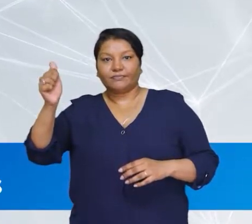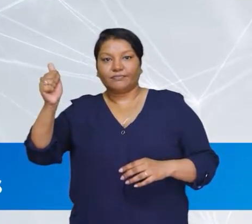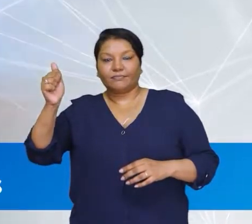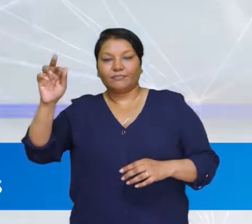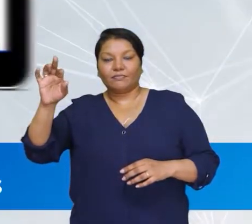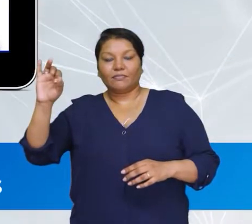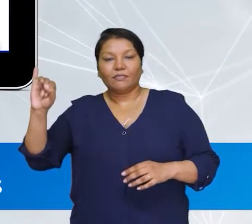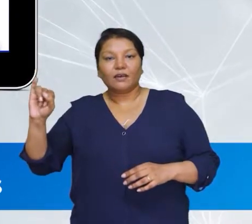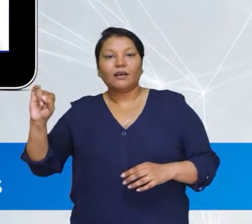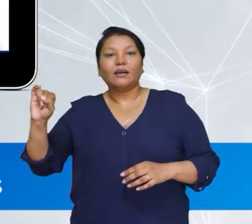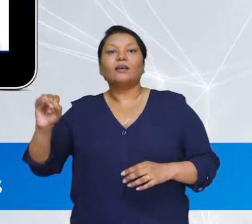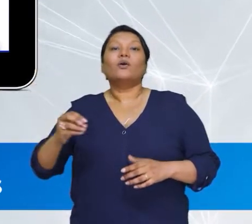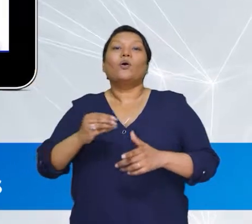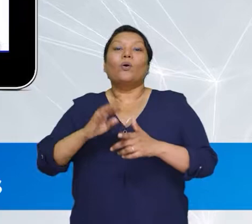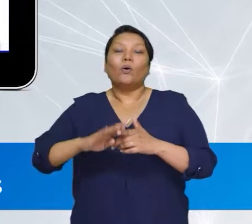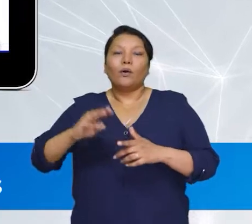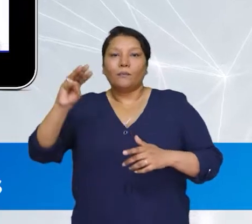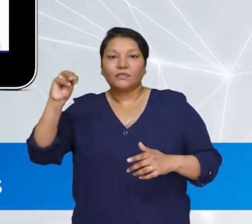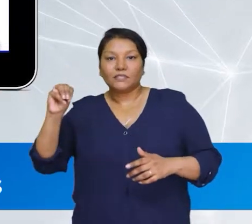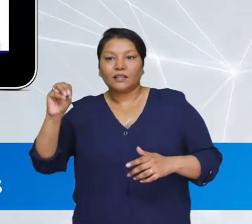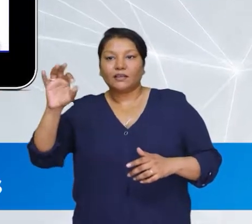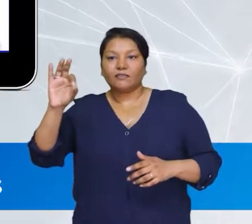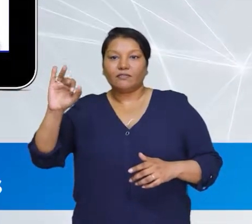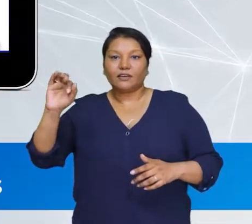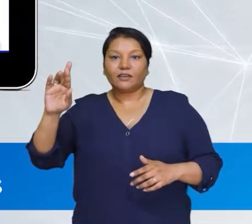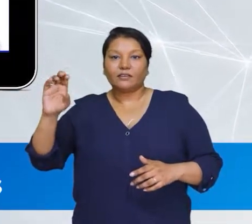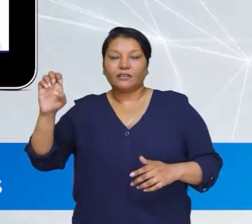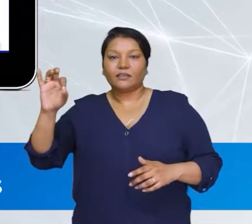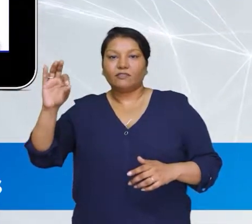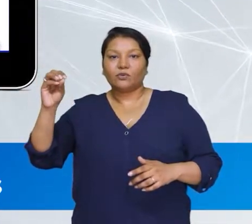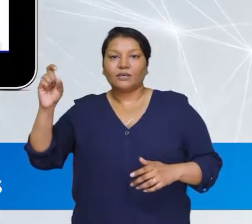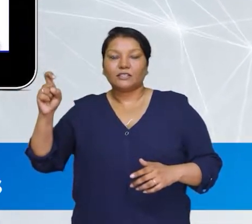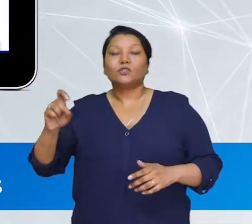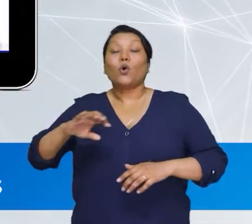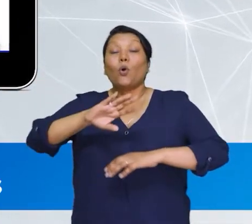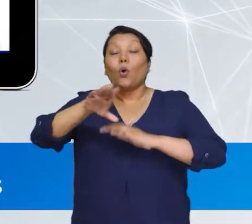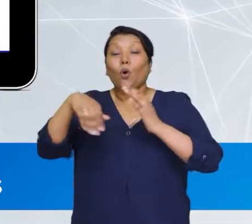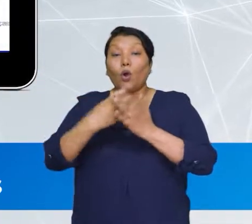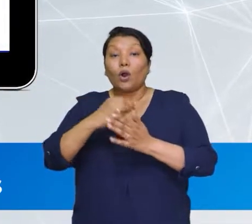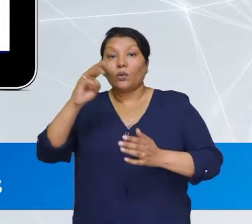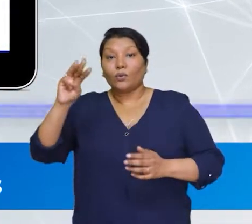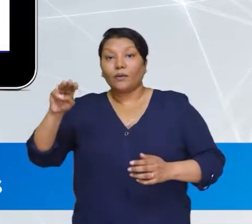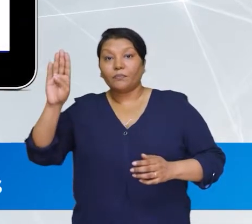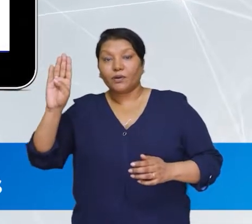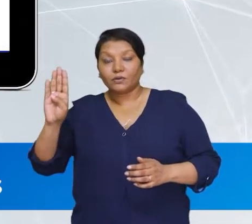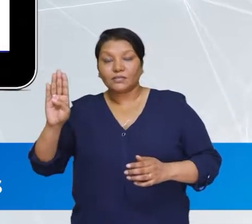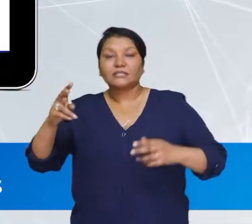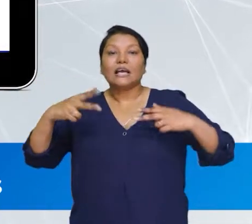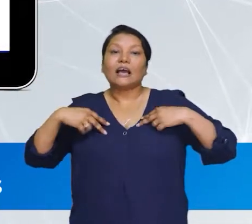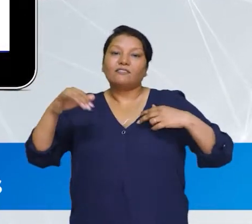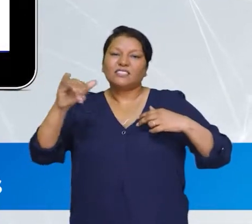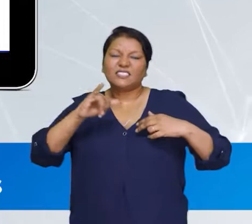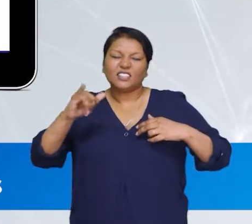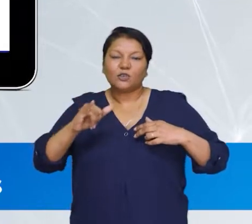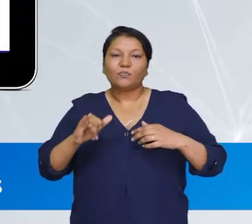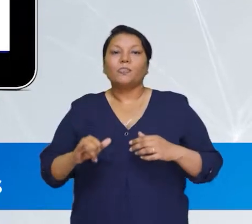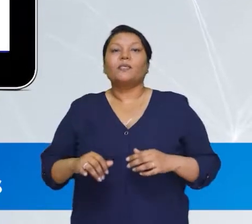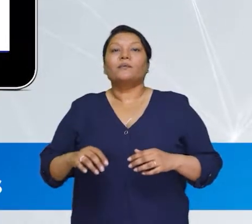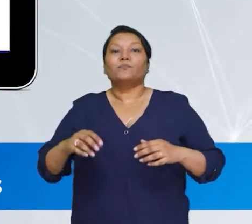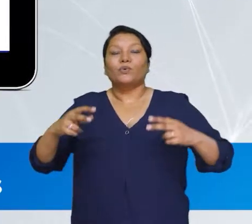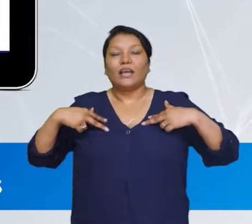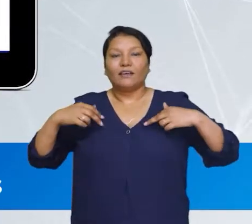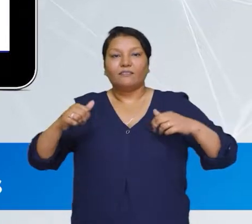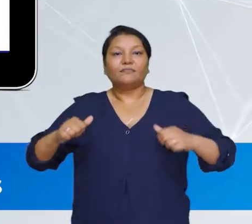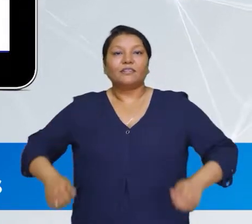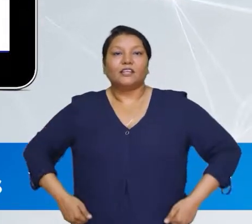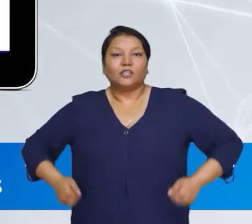Firefox. All web browsers have the following features in common: an address bar. Here